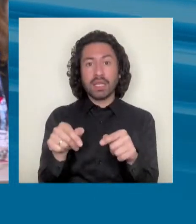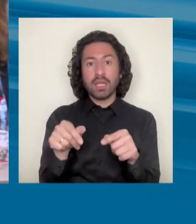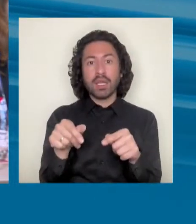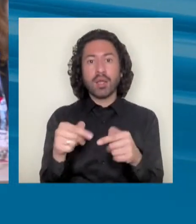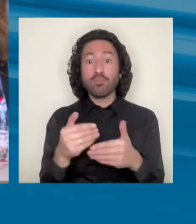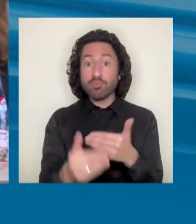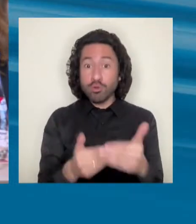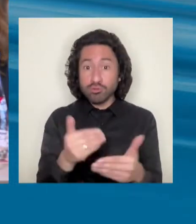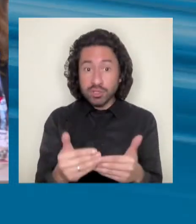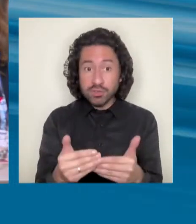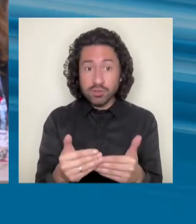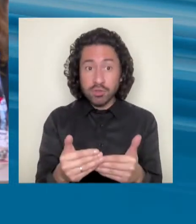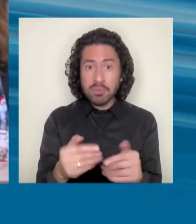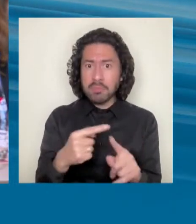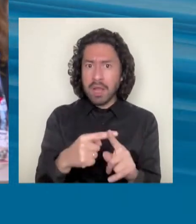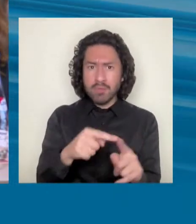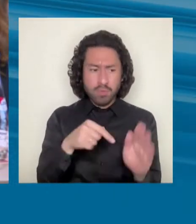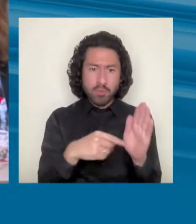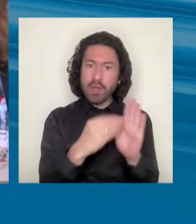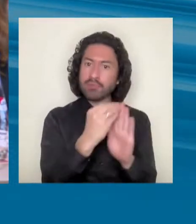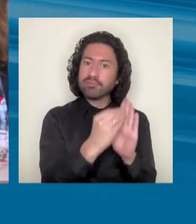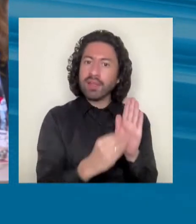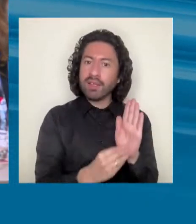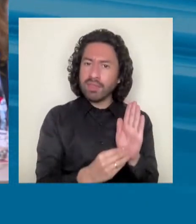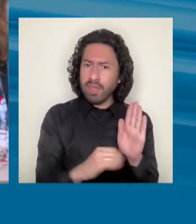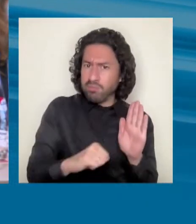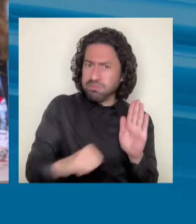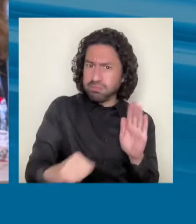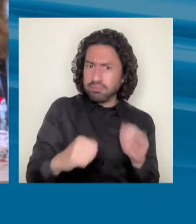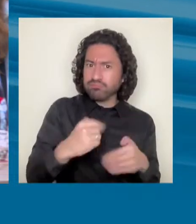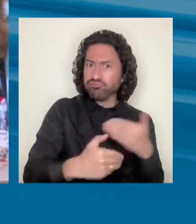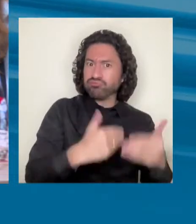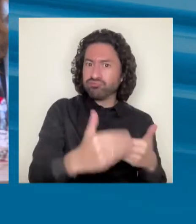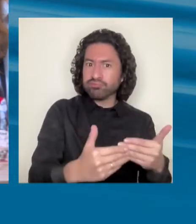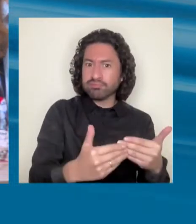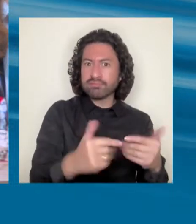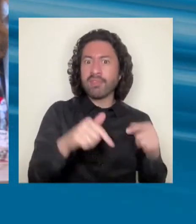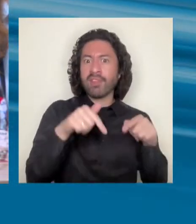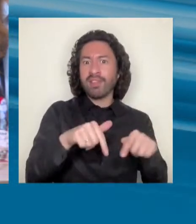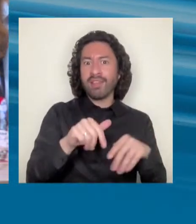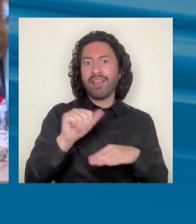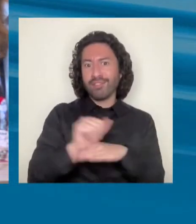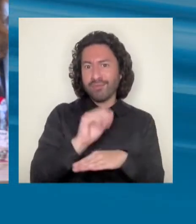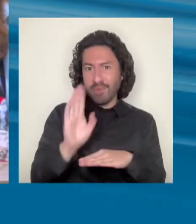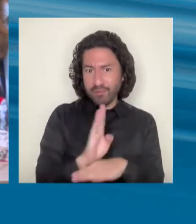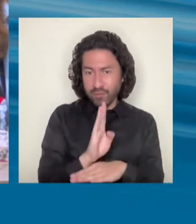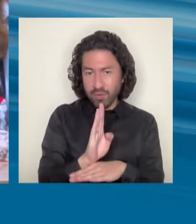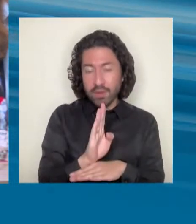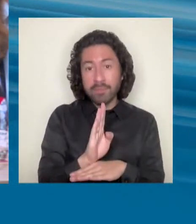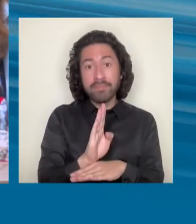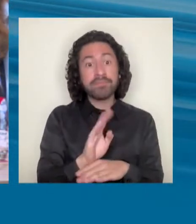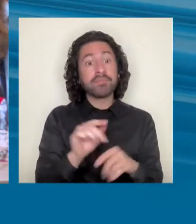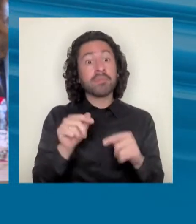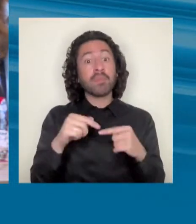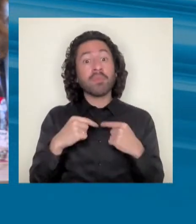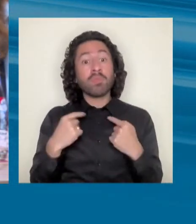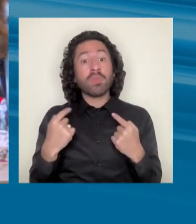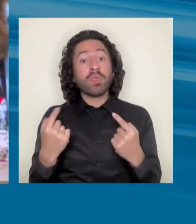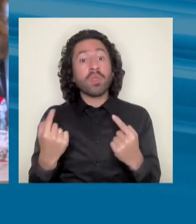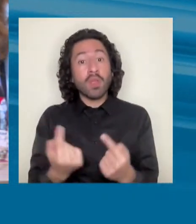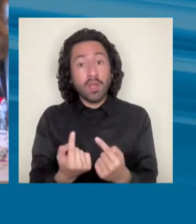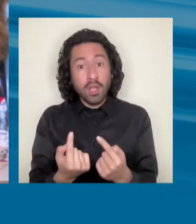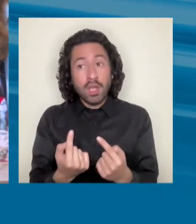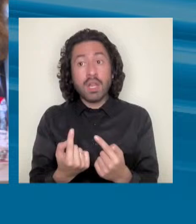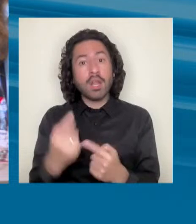ABAS, my country remains committed to support the efforts of all SIDS to achieving sustainable development and